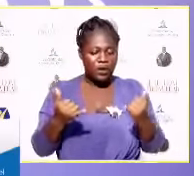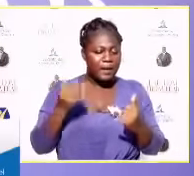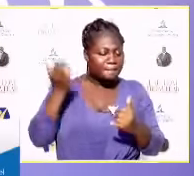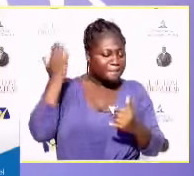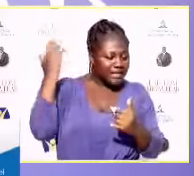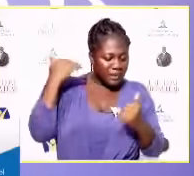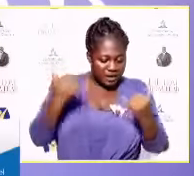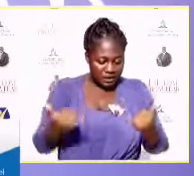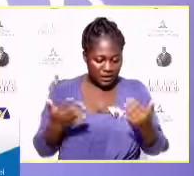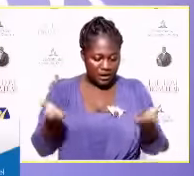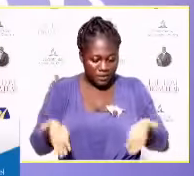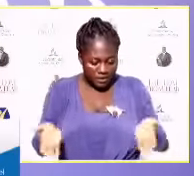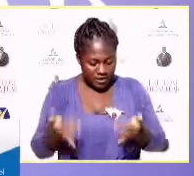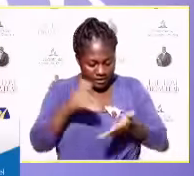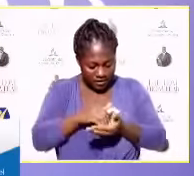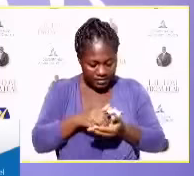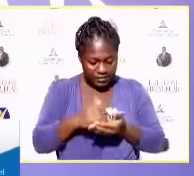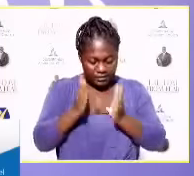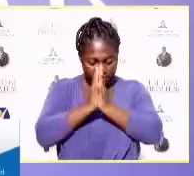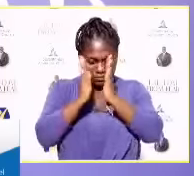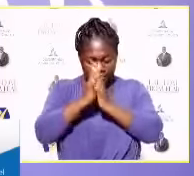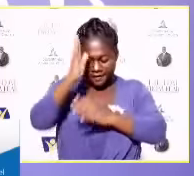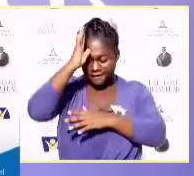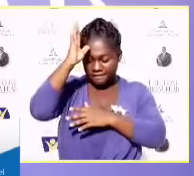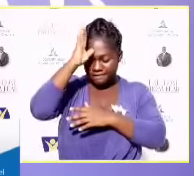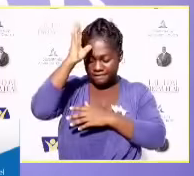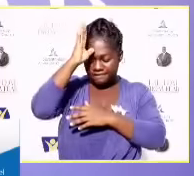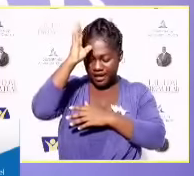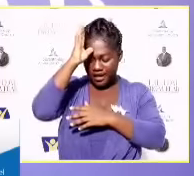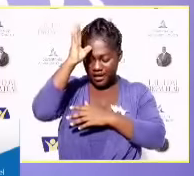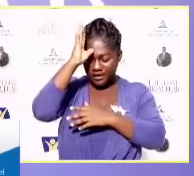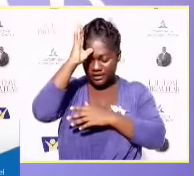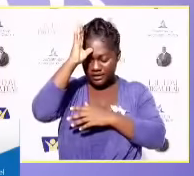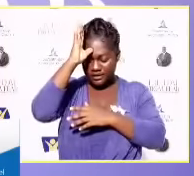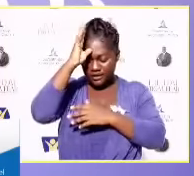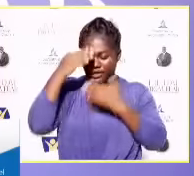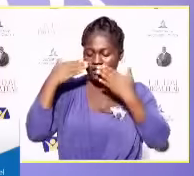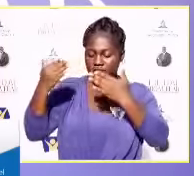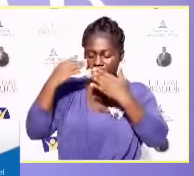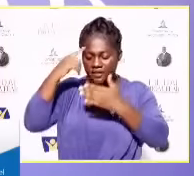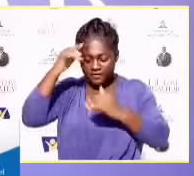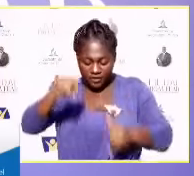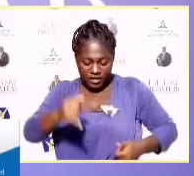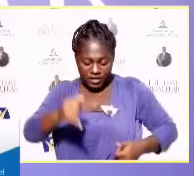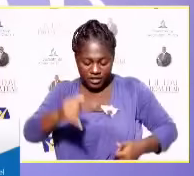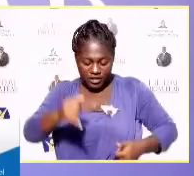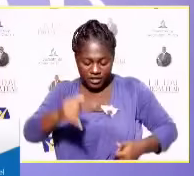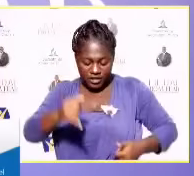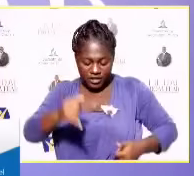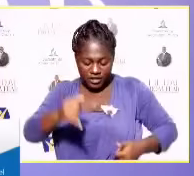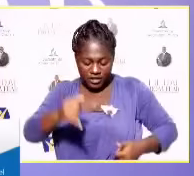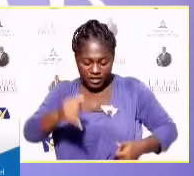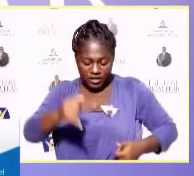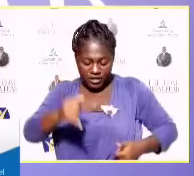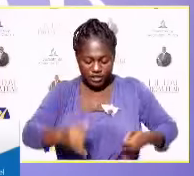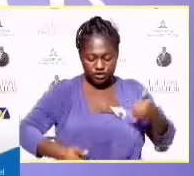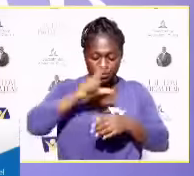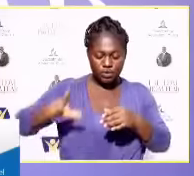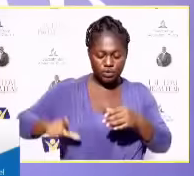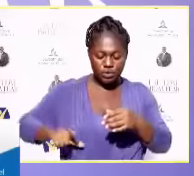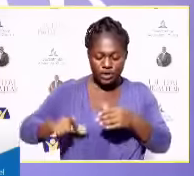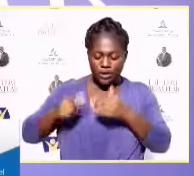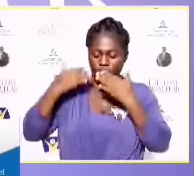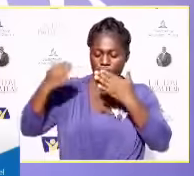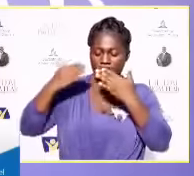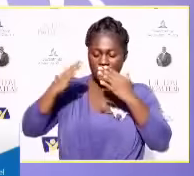Let us pray. Father, thank you for the joy of serving you. Thank you, dear God,